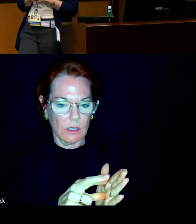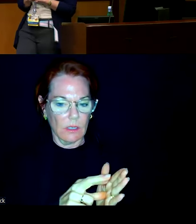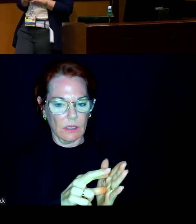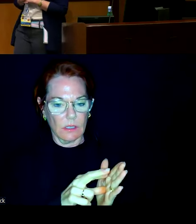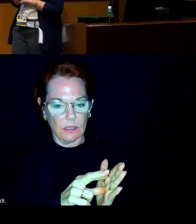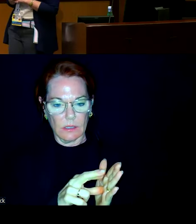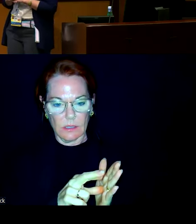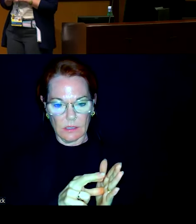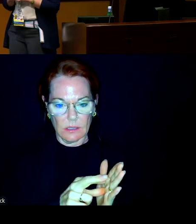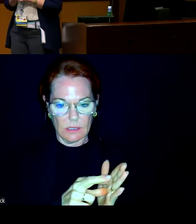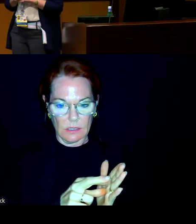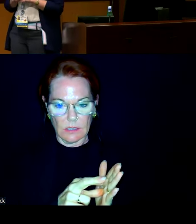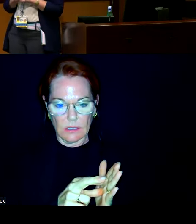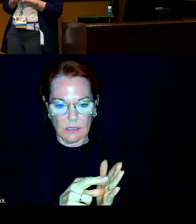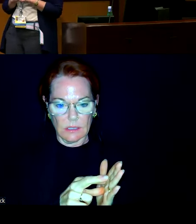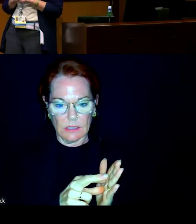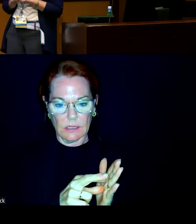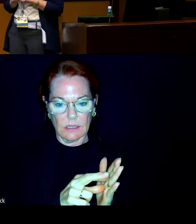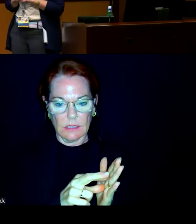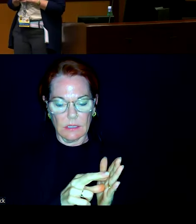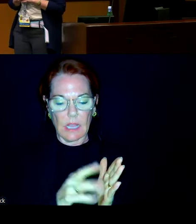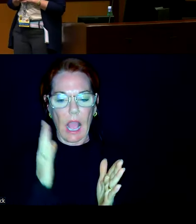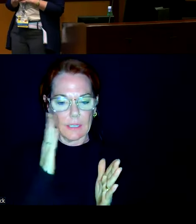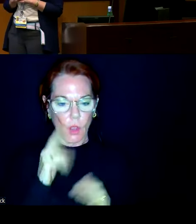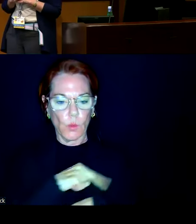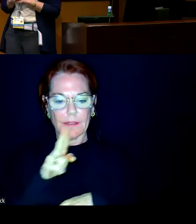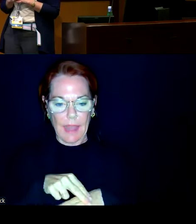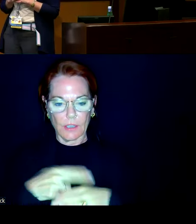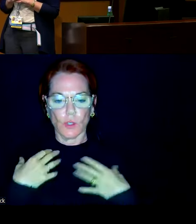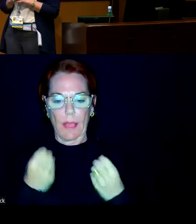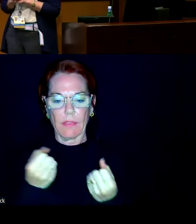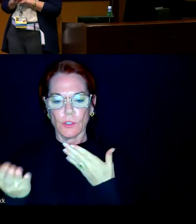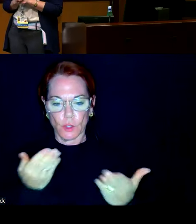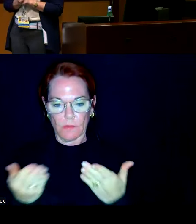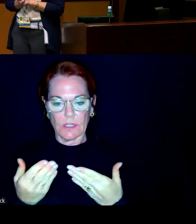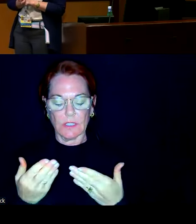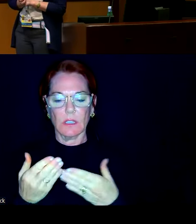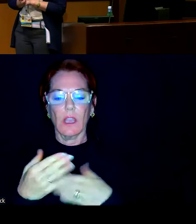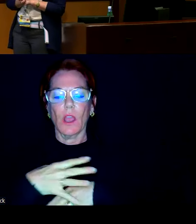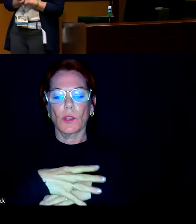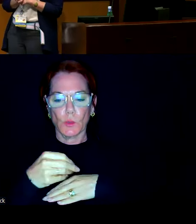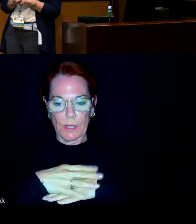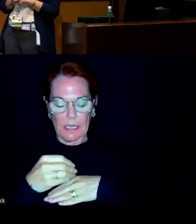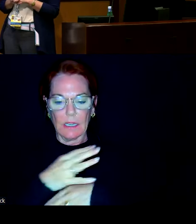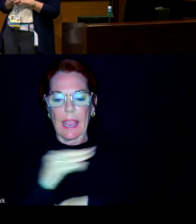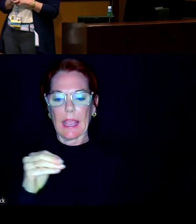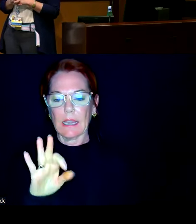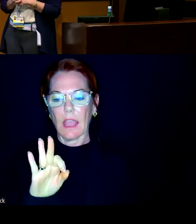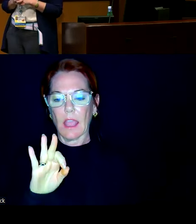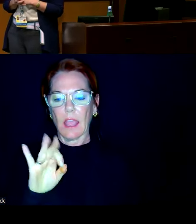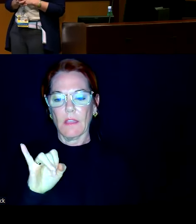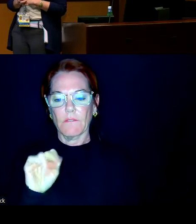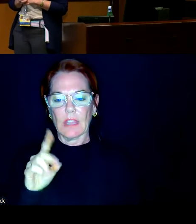too. But the National Health Service in Sweden and Finland also raised similar concern about the quality of the evidence. There